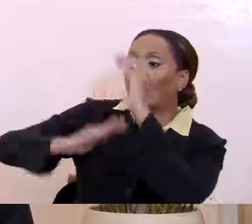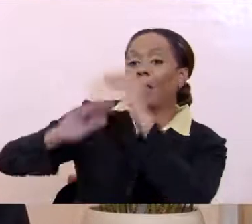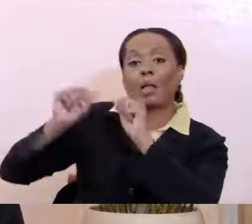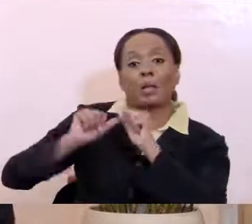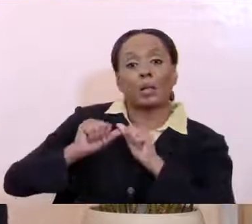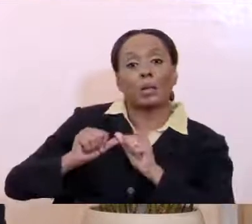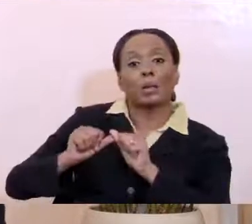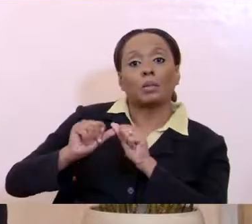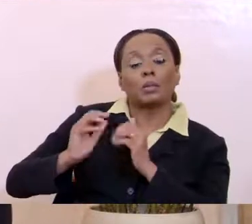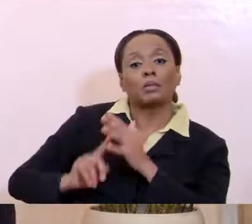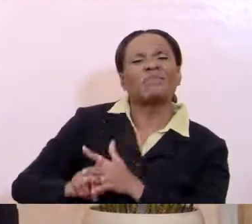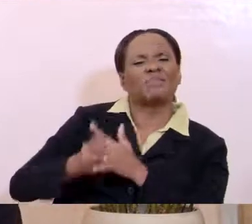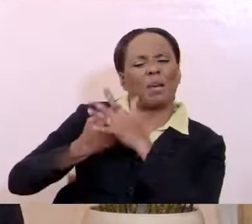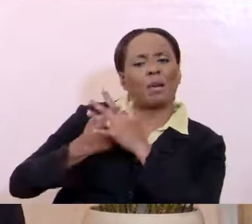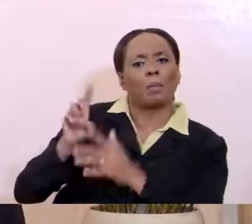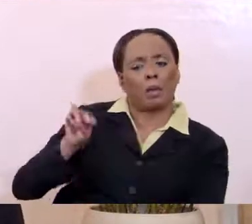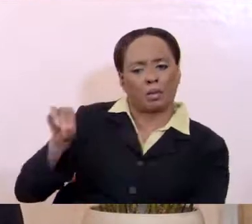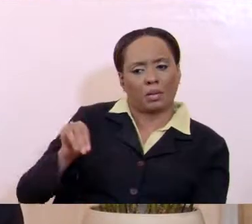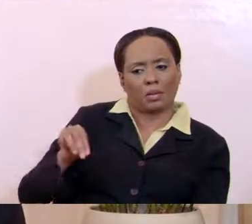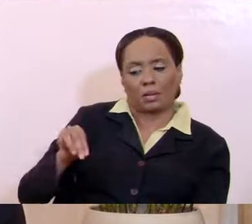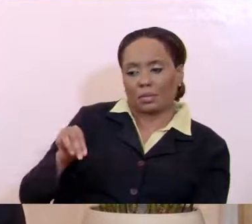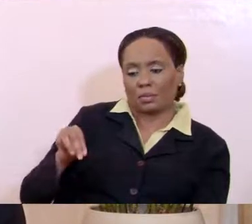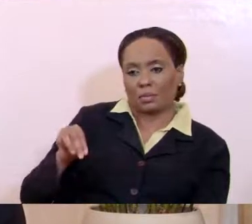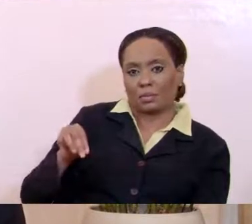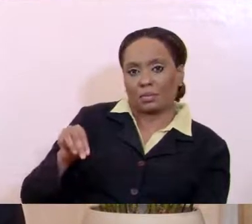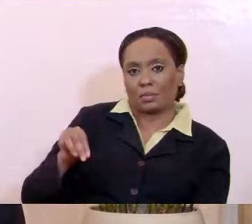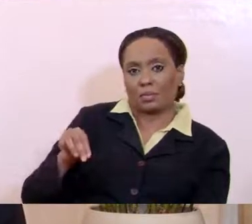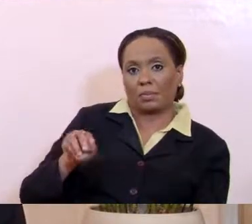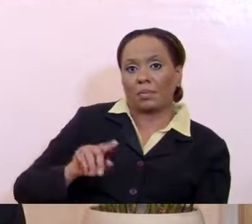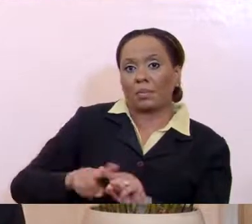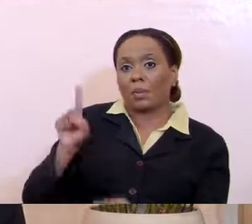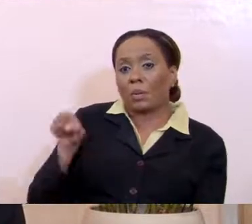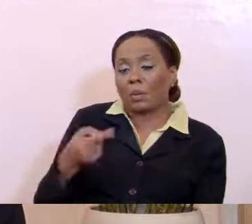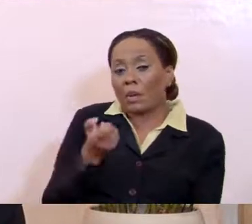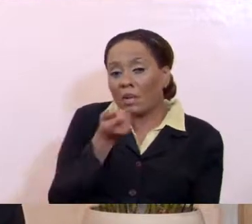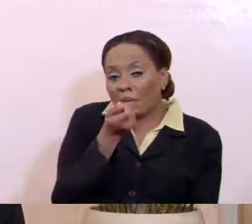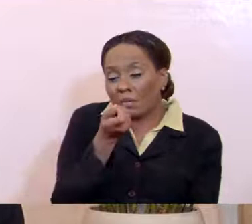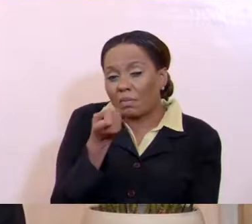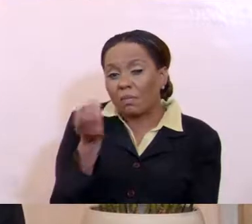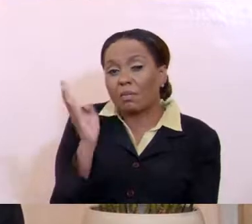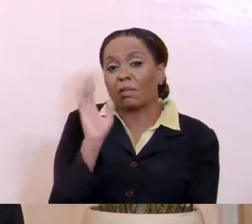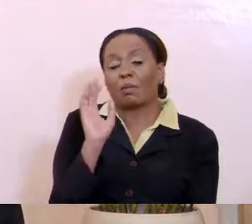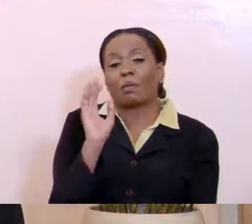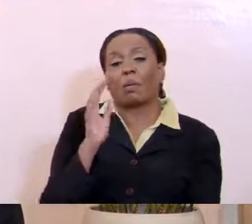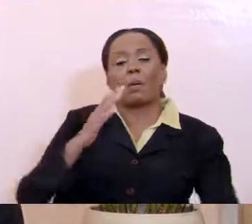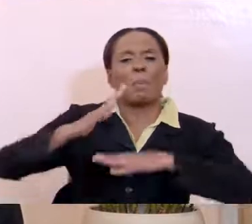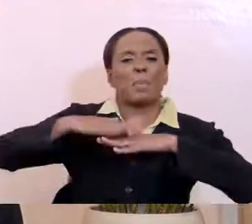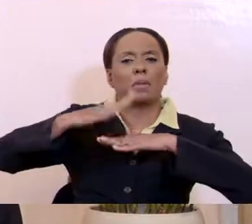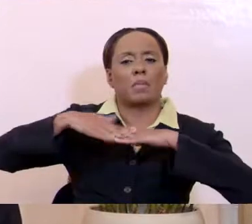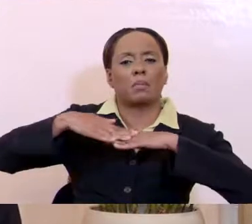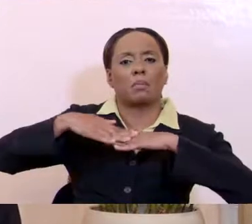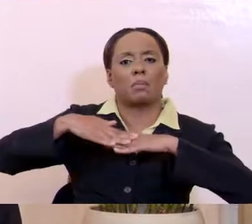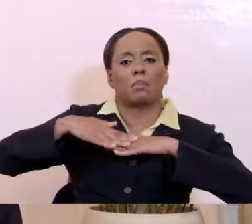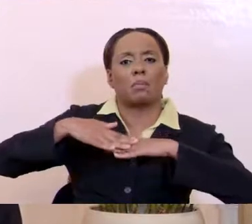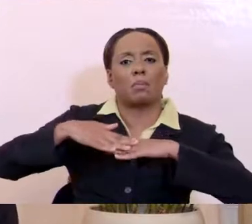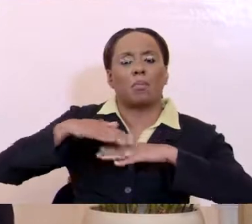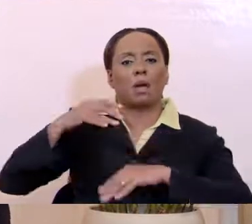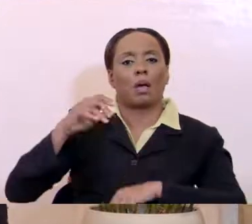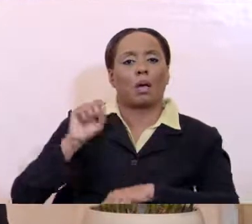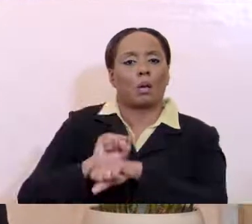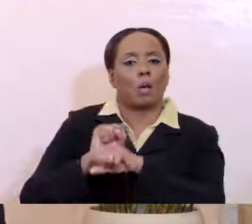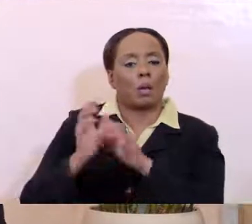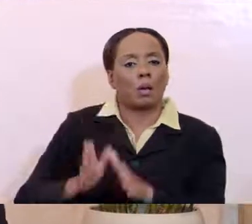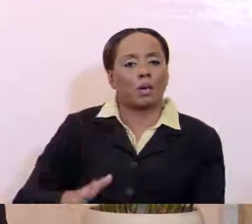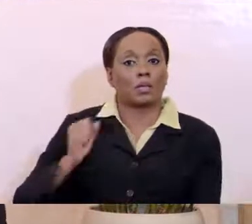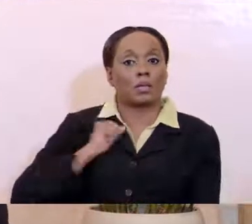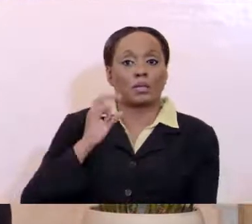be expecting them, we will be requiring them to have the minimum number of employees that are available,